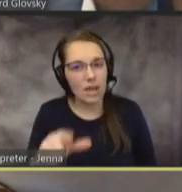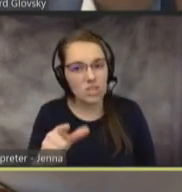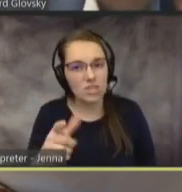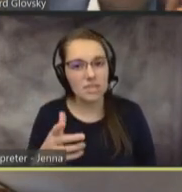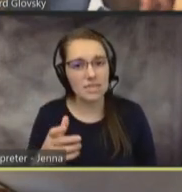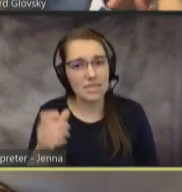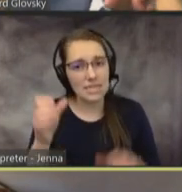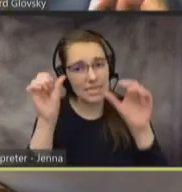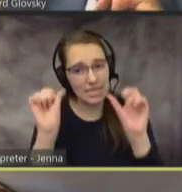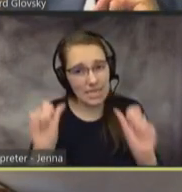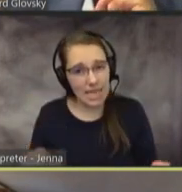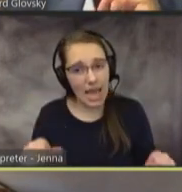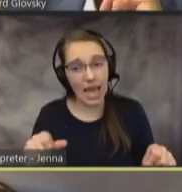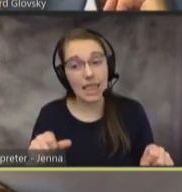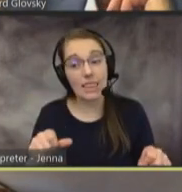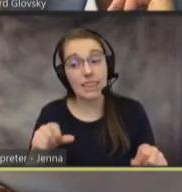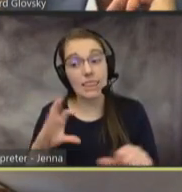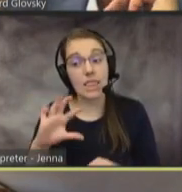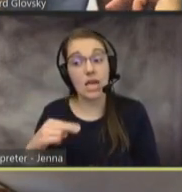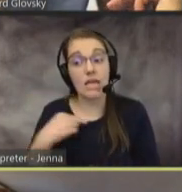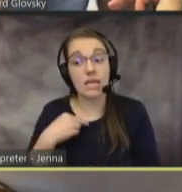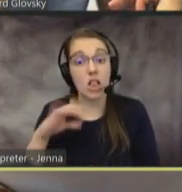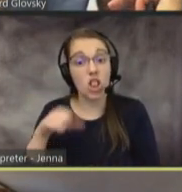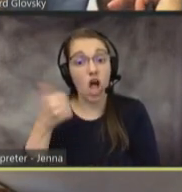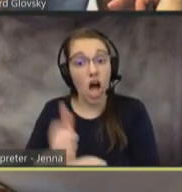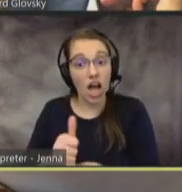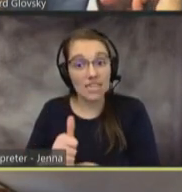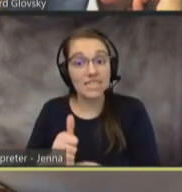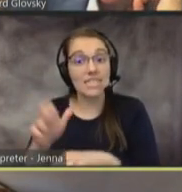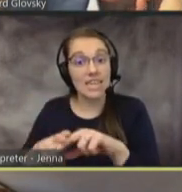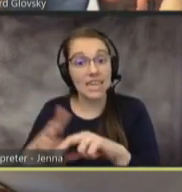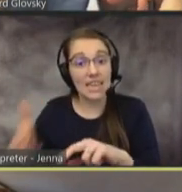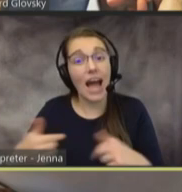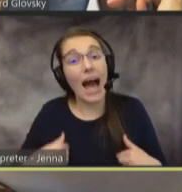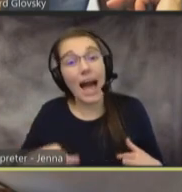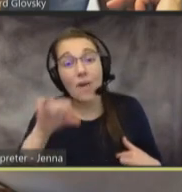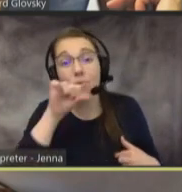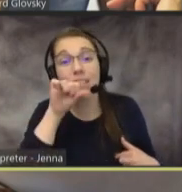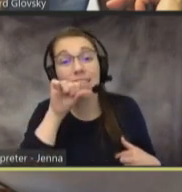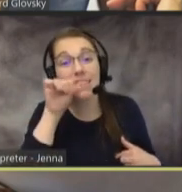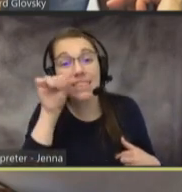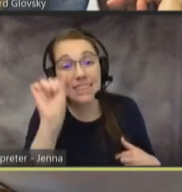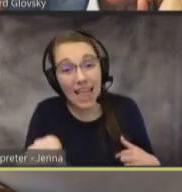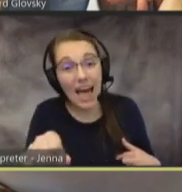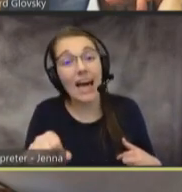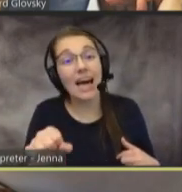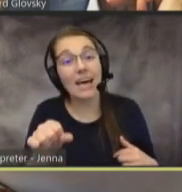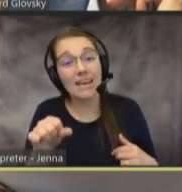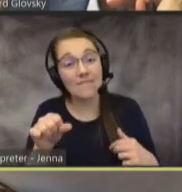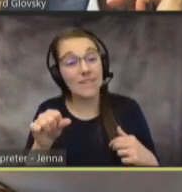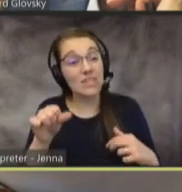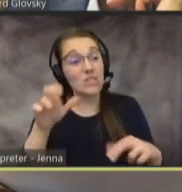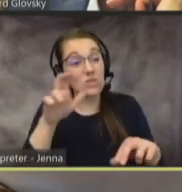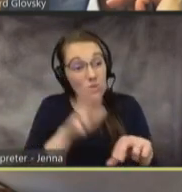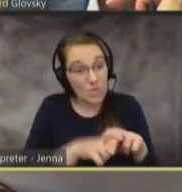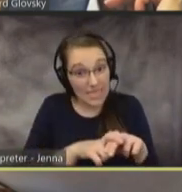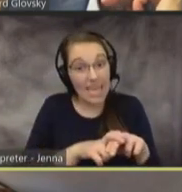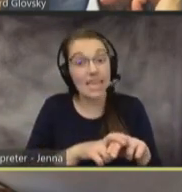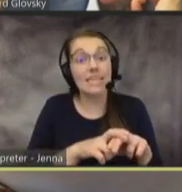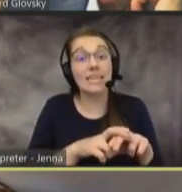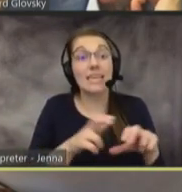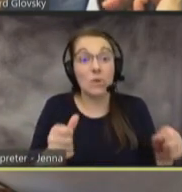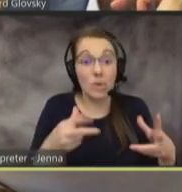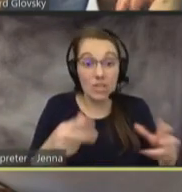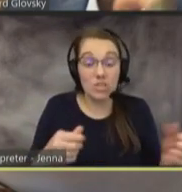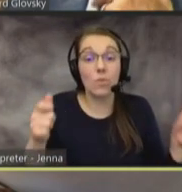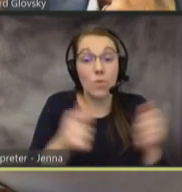those fixed seating out of there? Because I would love to go to a Red Sox game and sit next to my friend in a wheelchair, instead